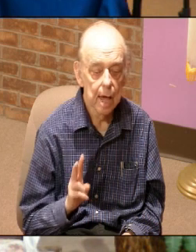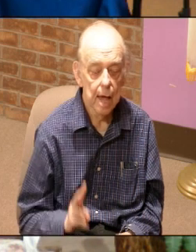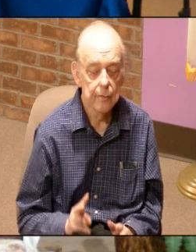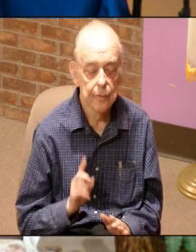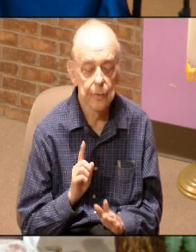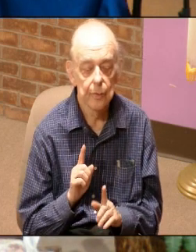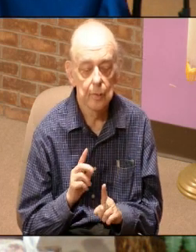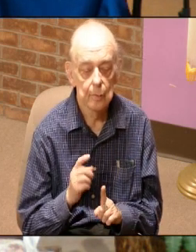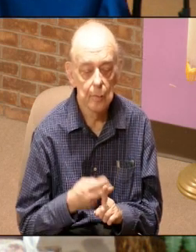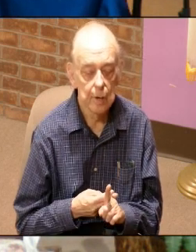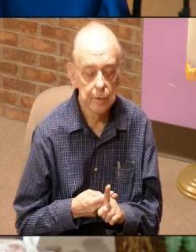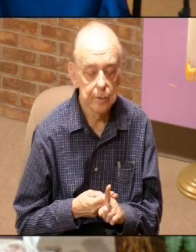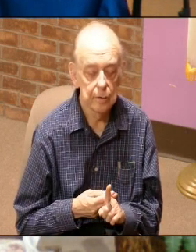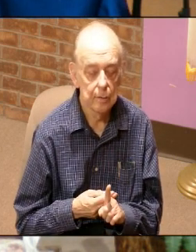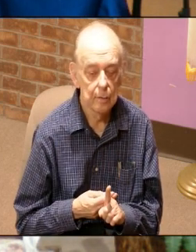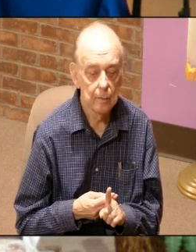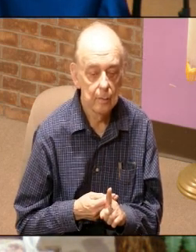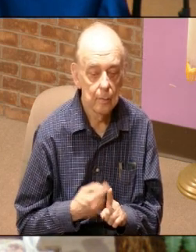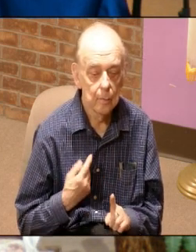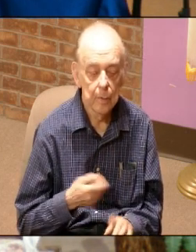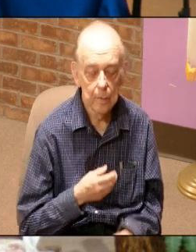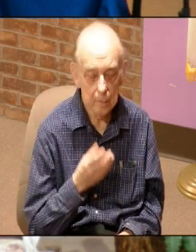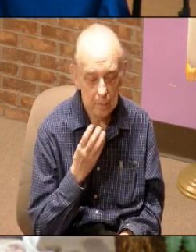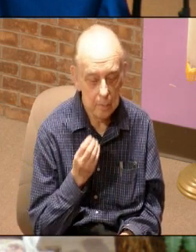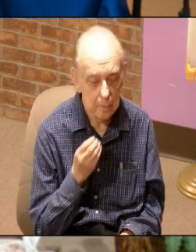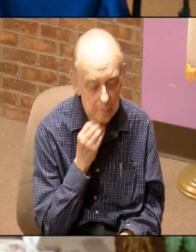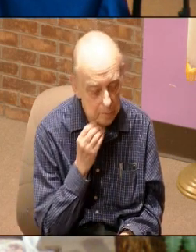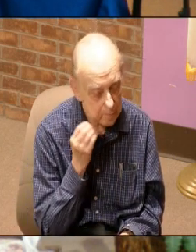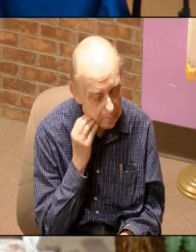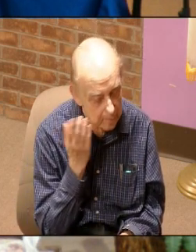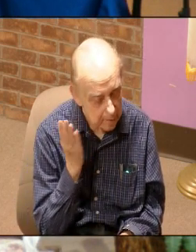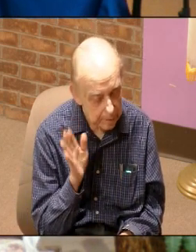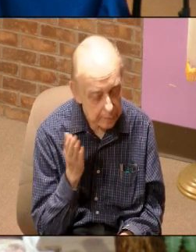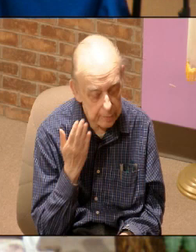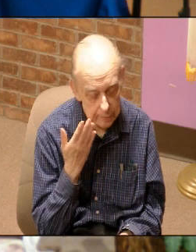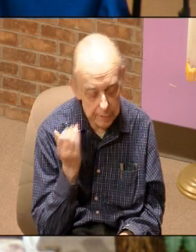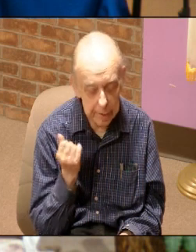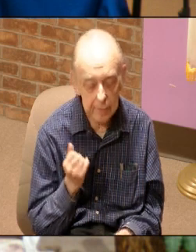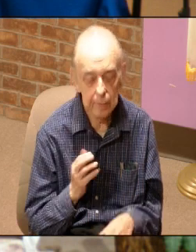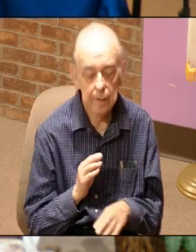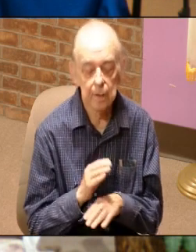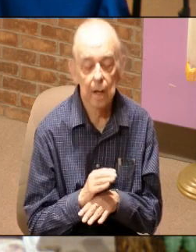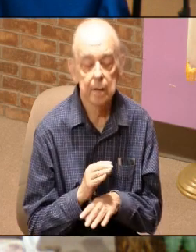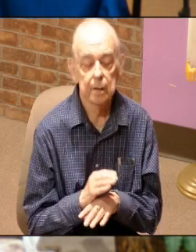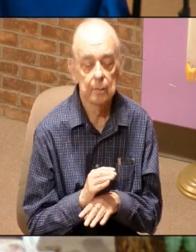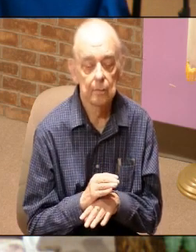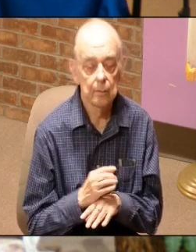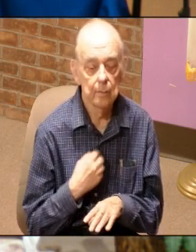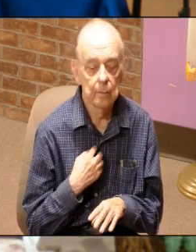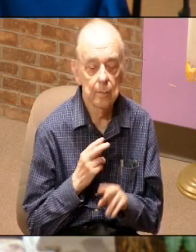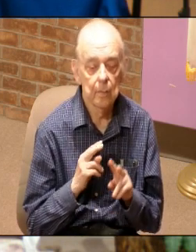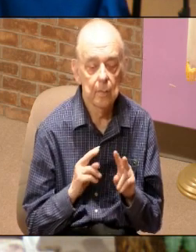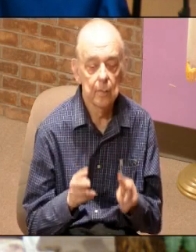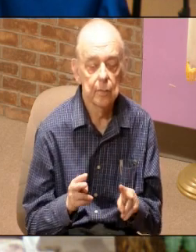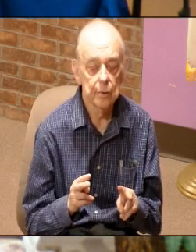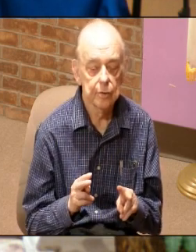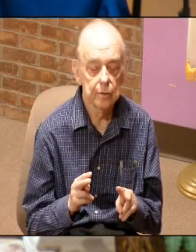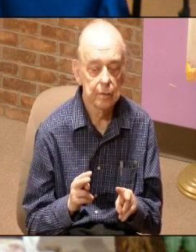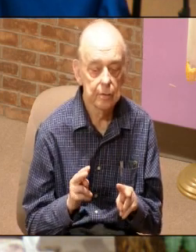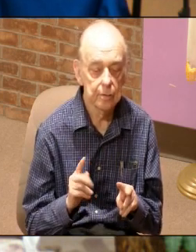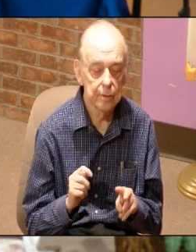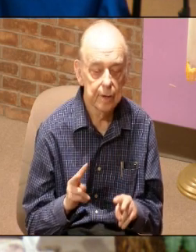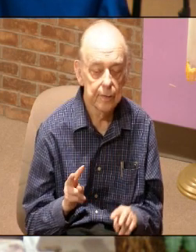we were home and I'll never forget the night I was watching Johnny Carson